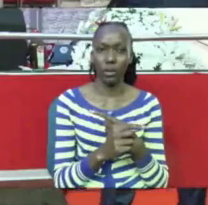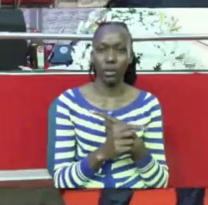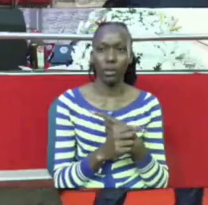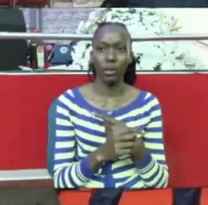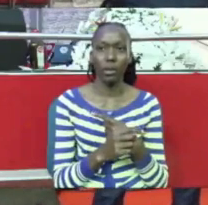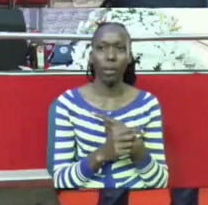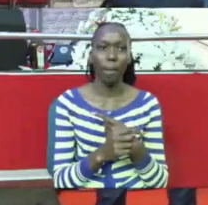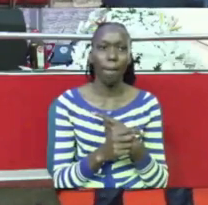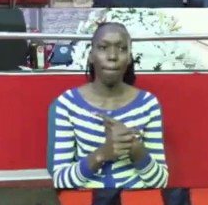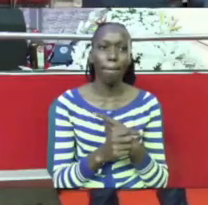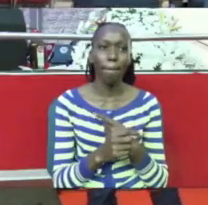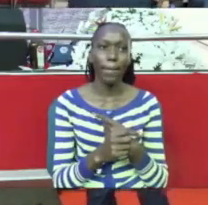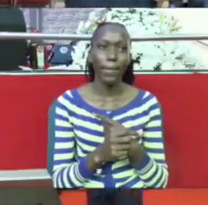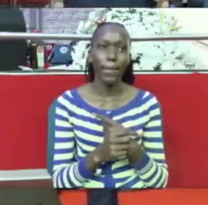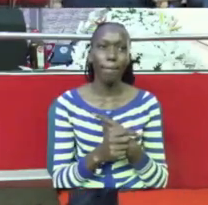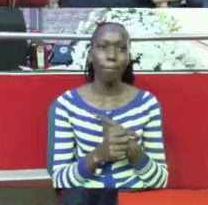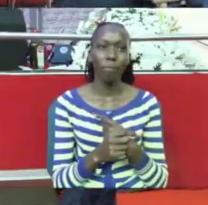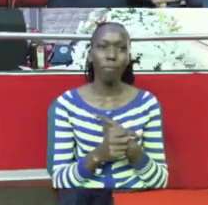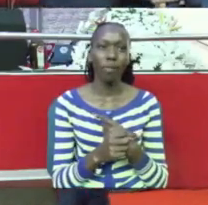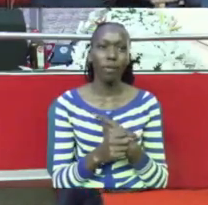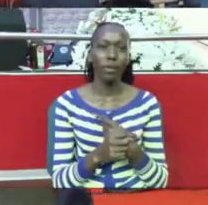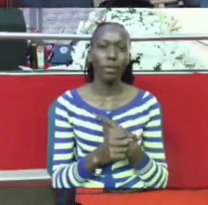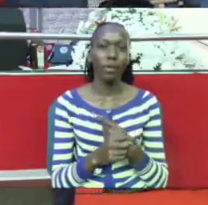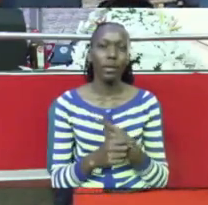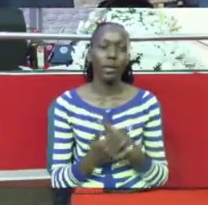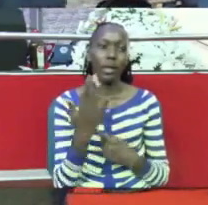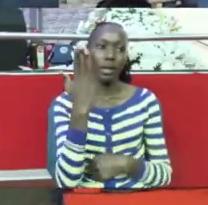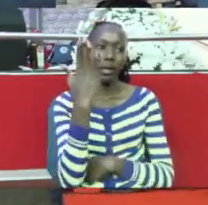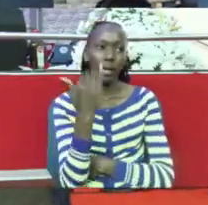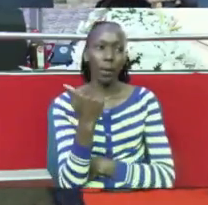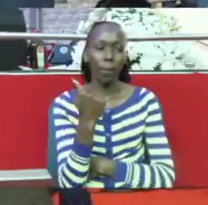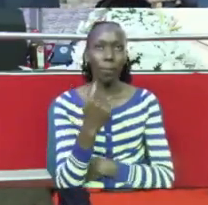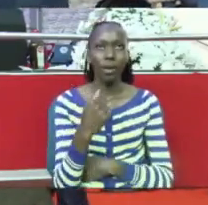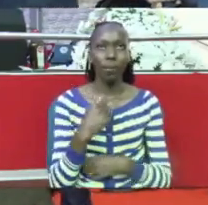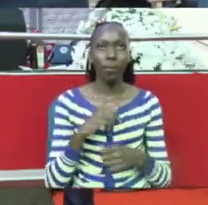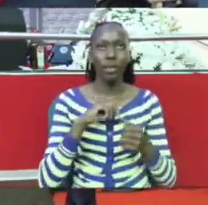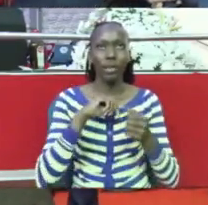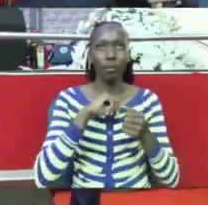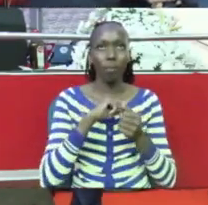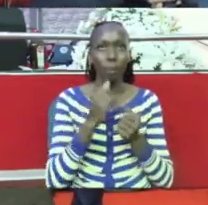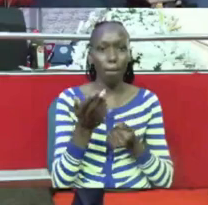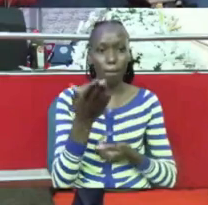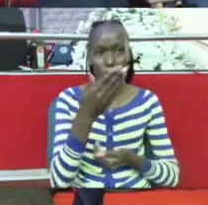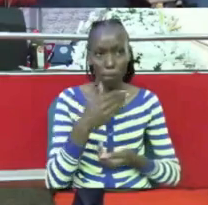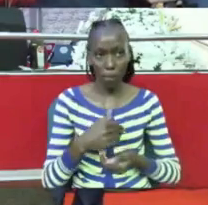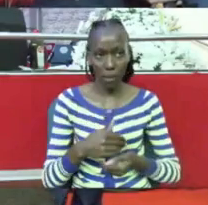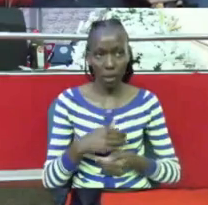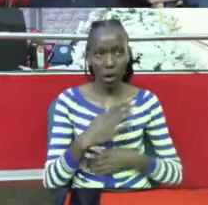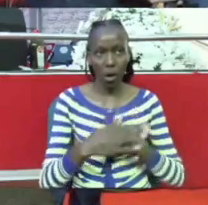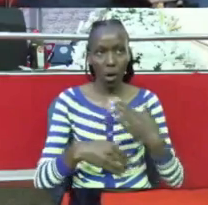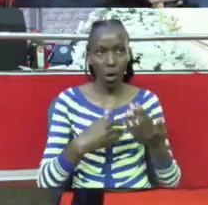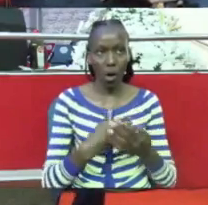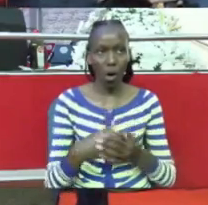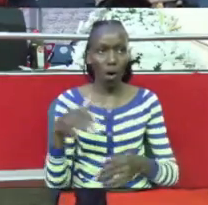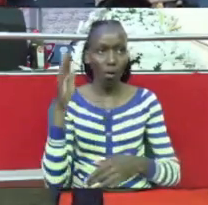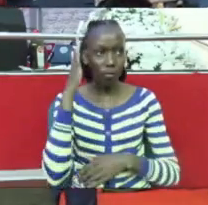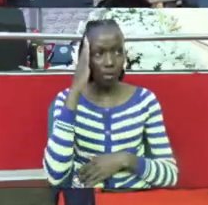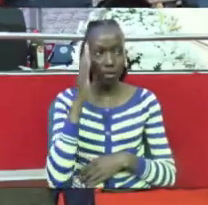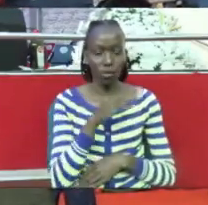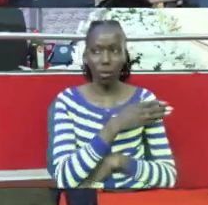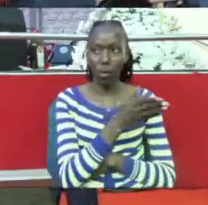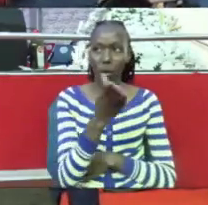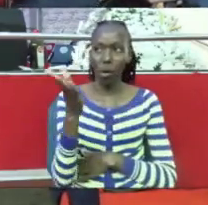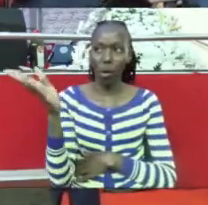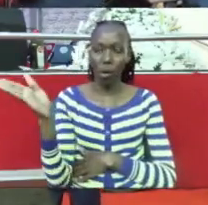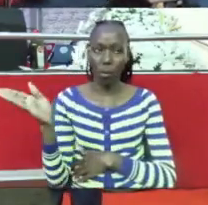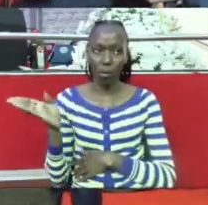nini. And I want to collapse all those thoughts into one. Na nataka kuleta mawazo yako yote kwa wazo moja. And I request the media to give